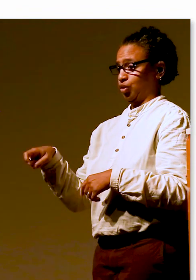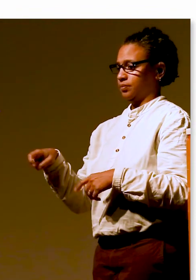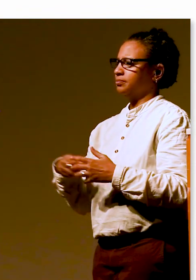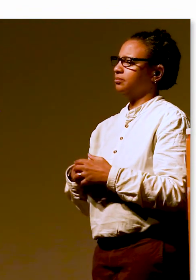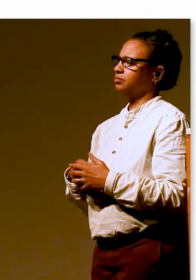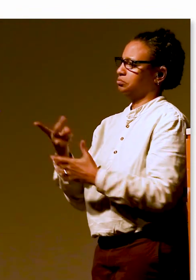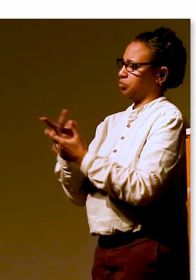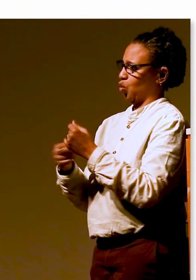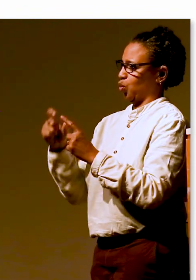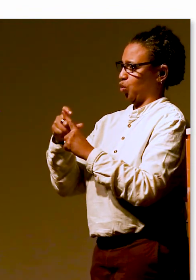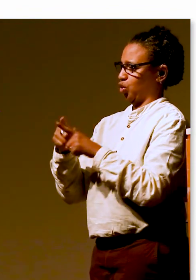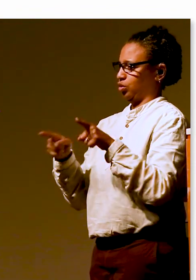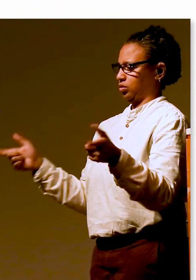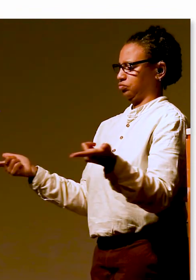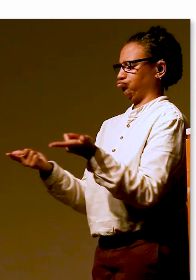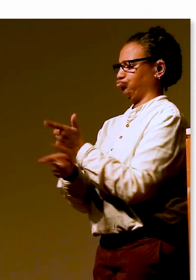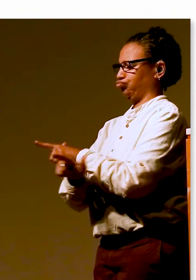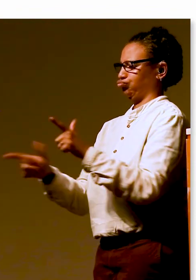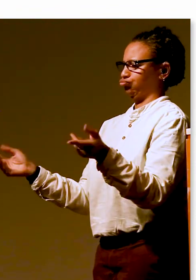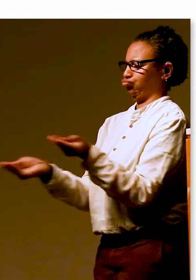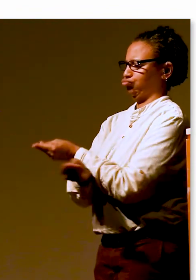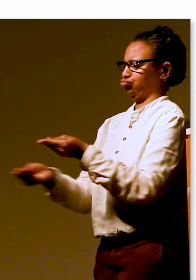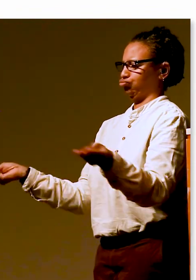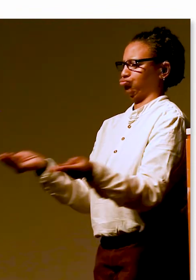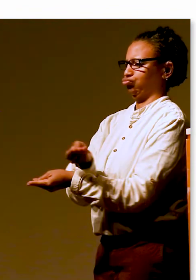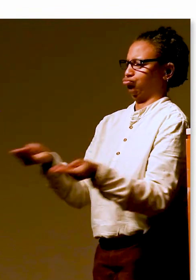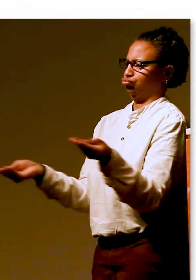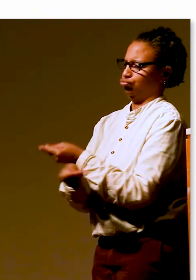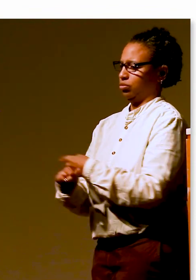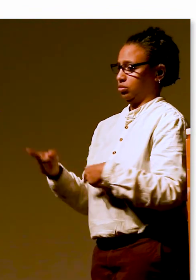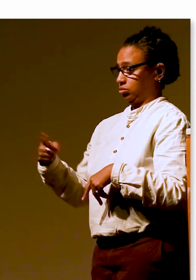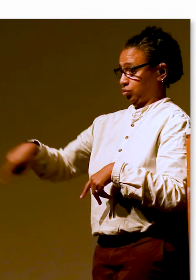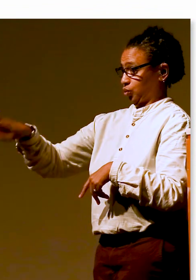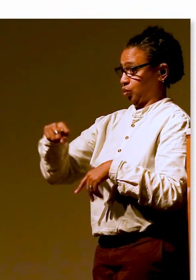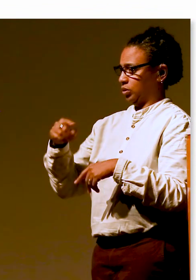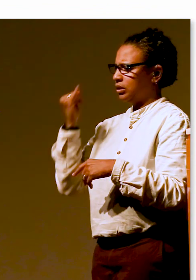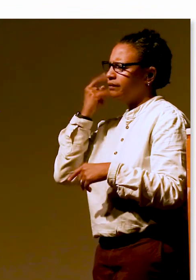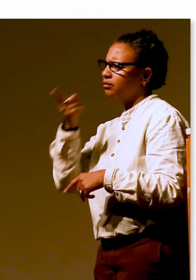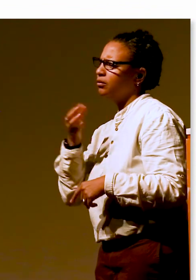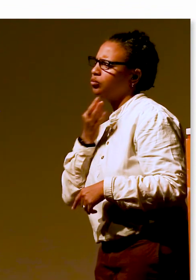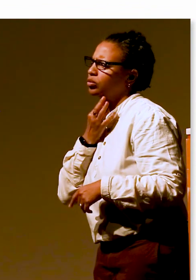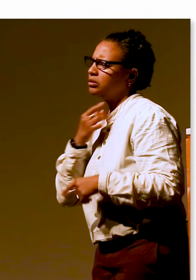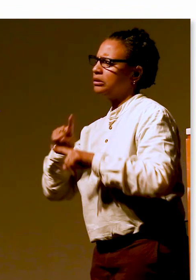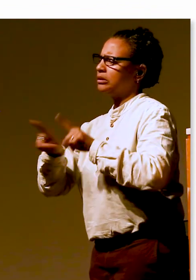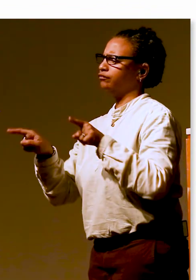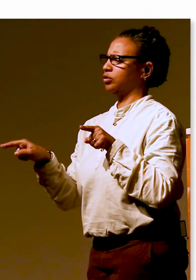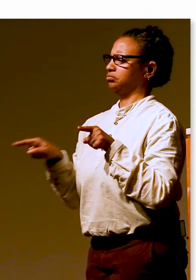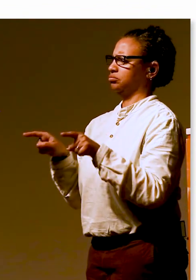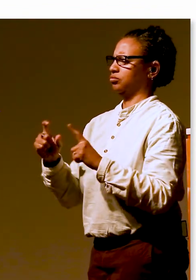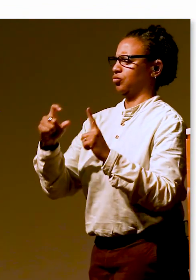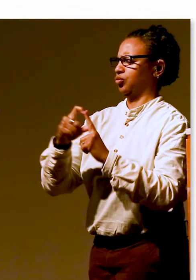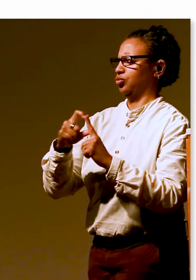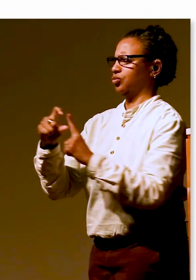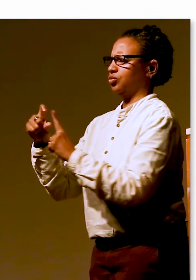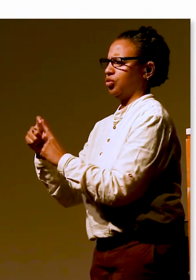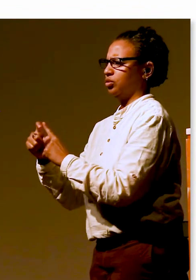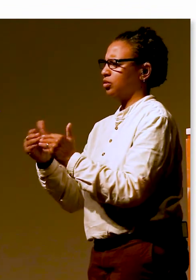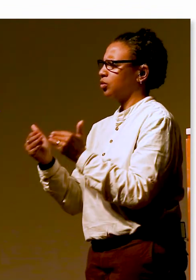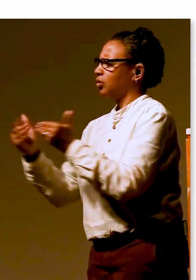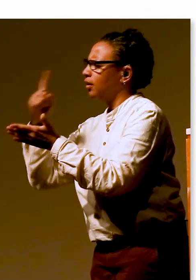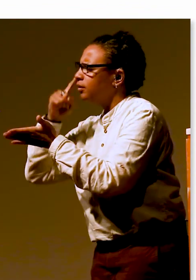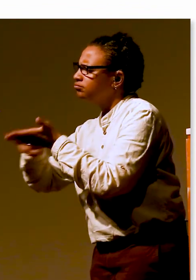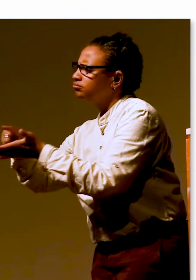interchangeably, thoughtfully, and I encourage anyone in the audience who's curious about the difference between the two to research and